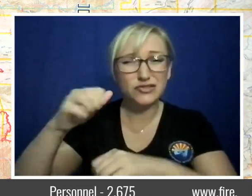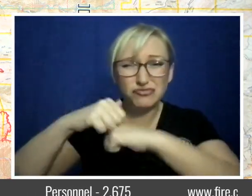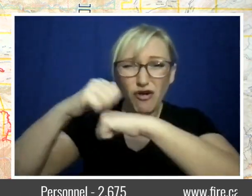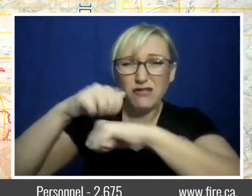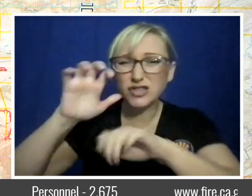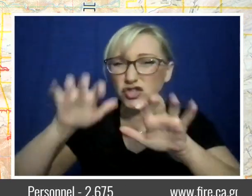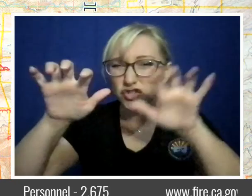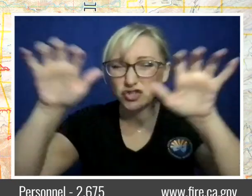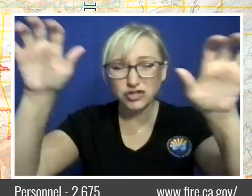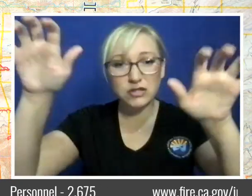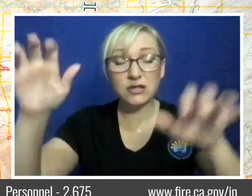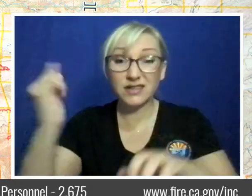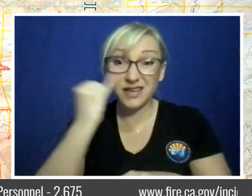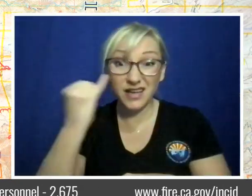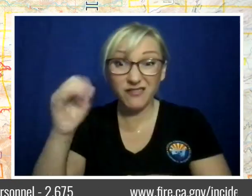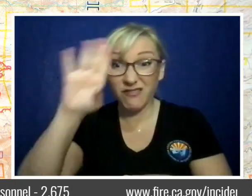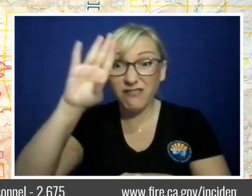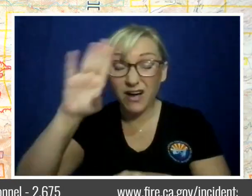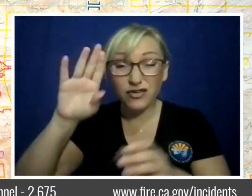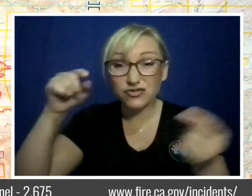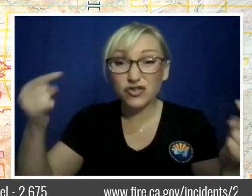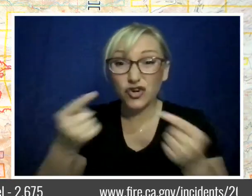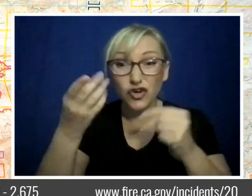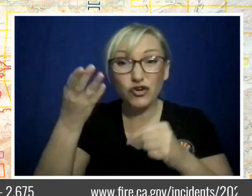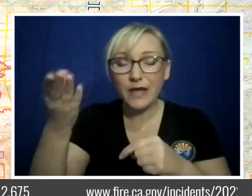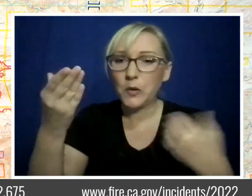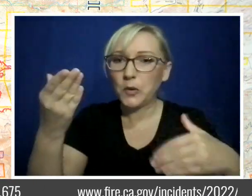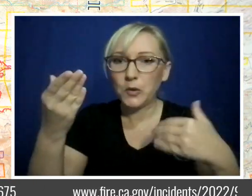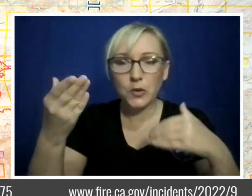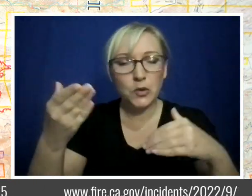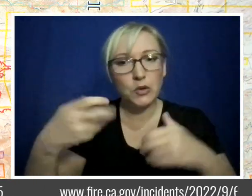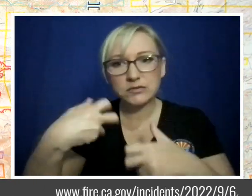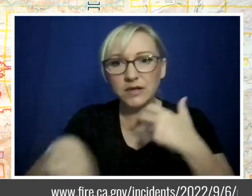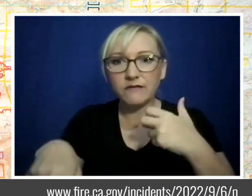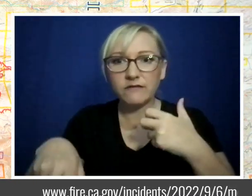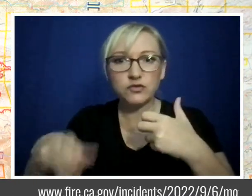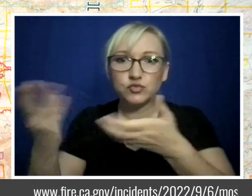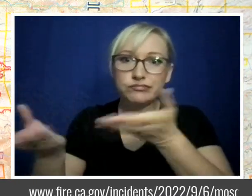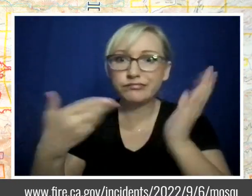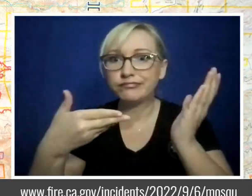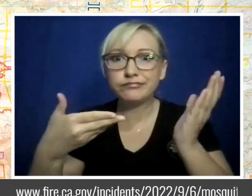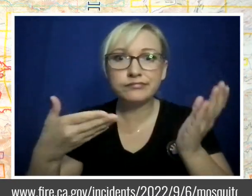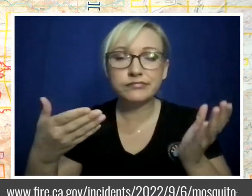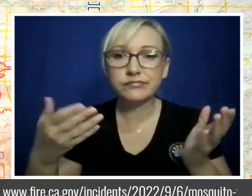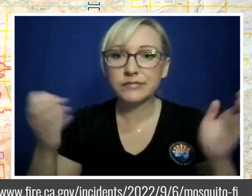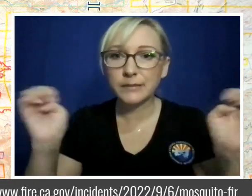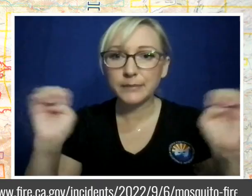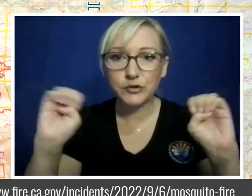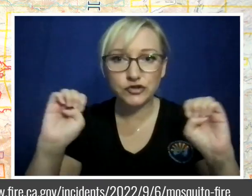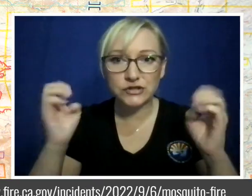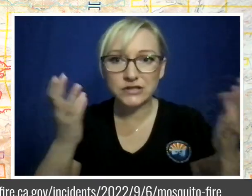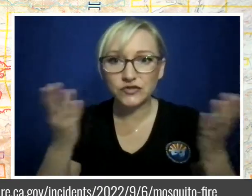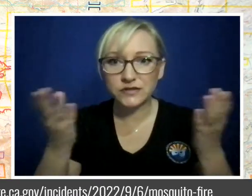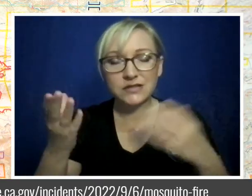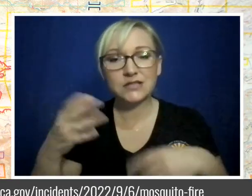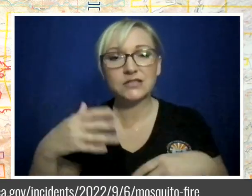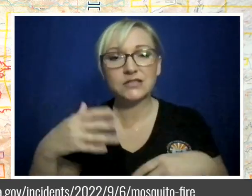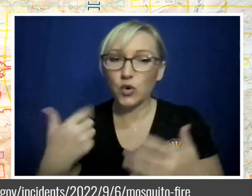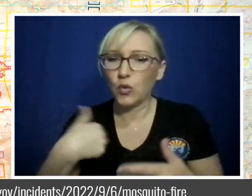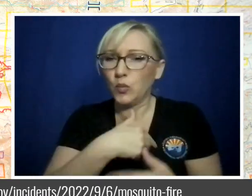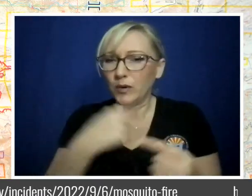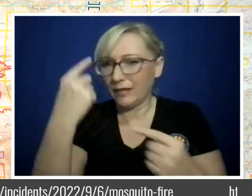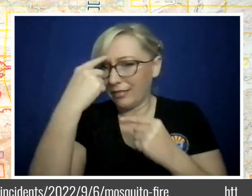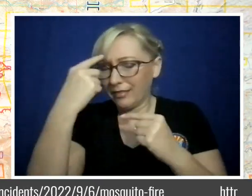medical care in a timely fashion. So we take all those things into account, and we're continuing to build plans for that piece